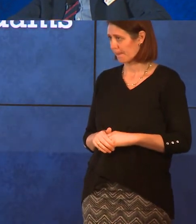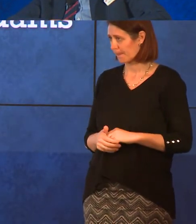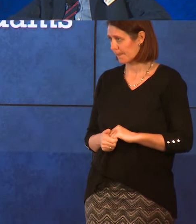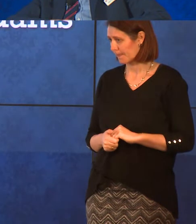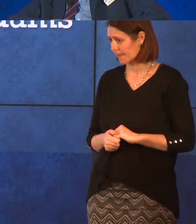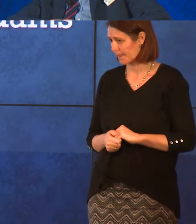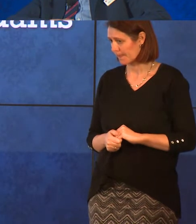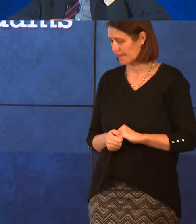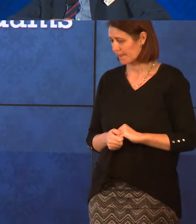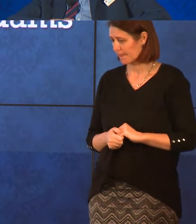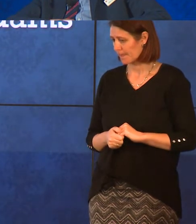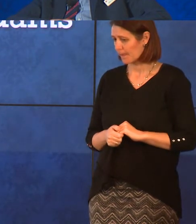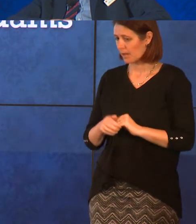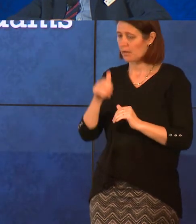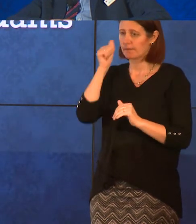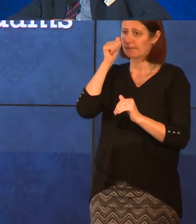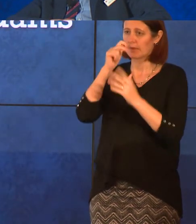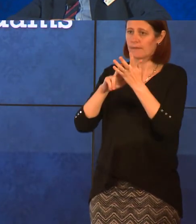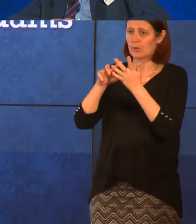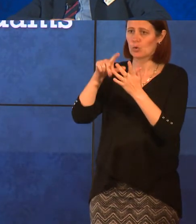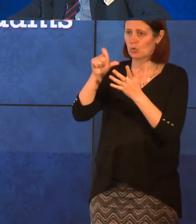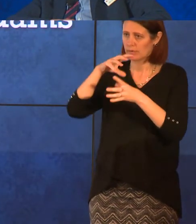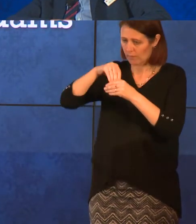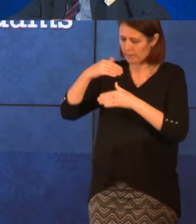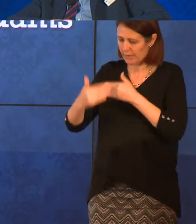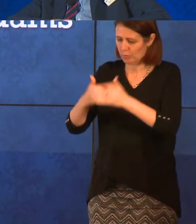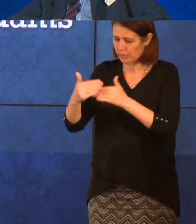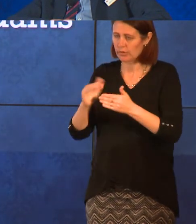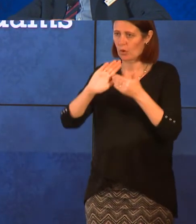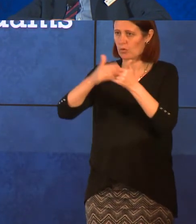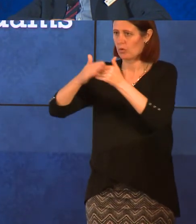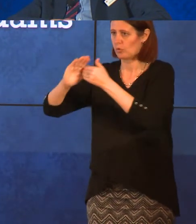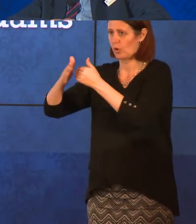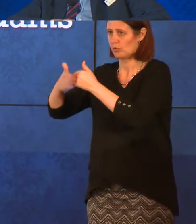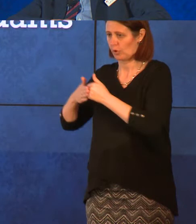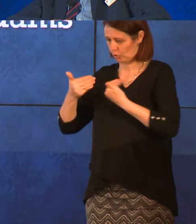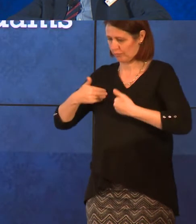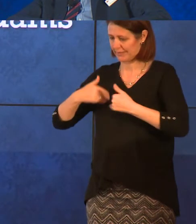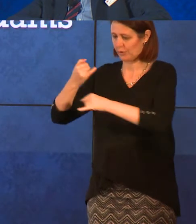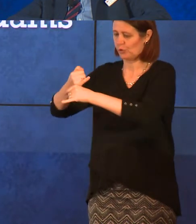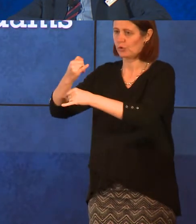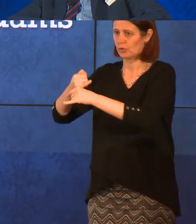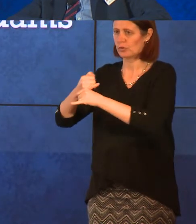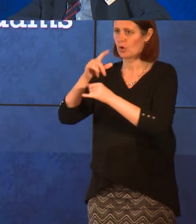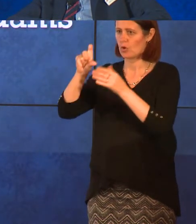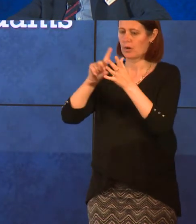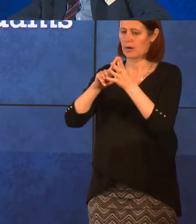is something that, of course, Victoria's in the process of closing all our residential institutions, just closing